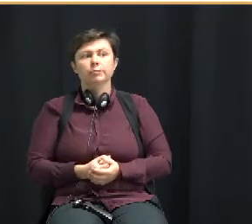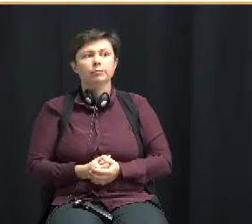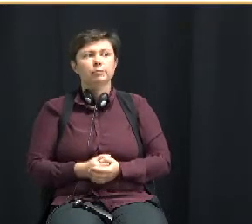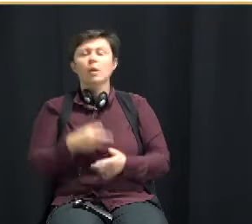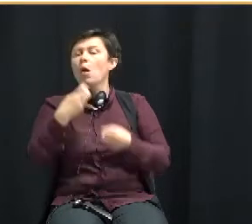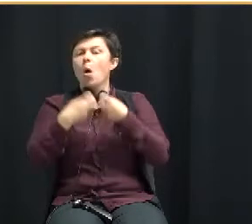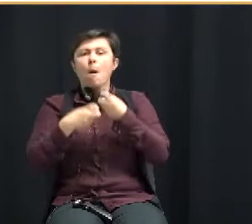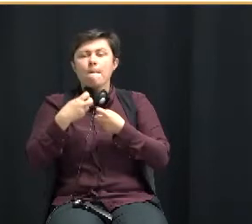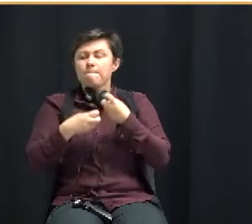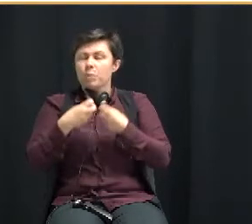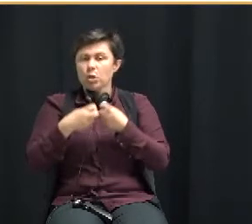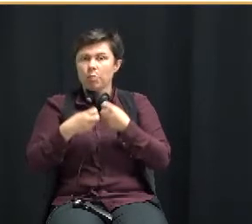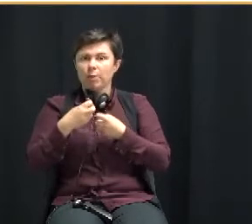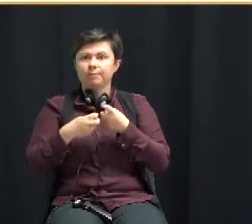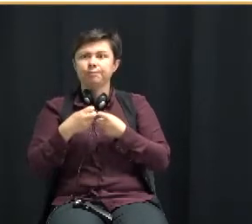The